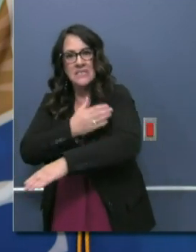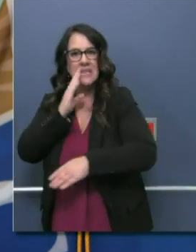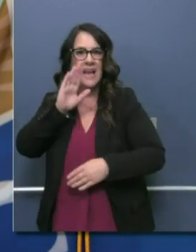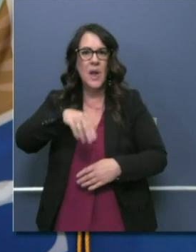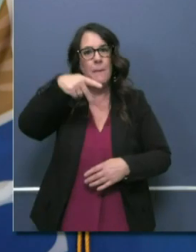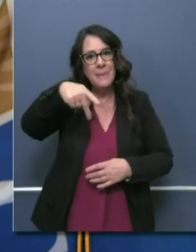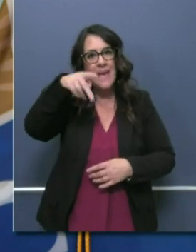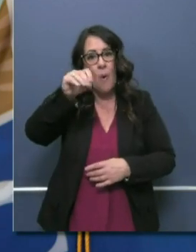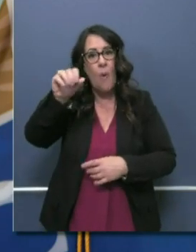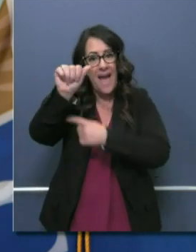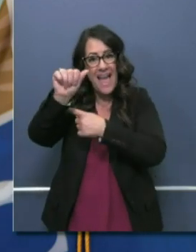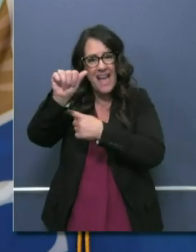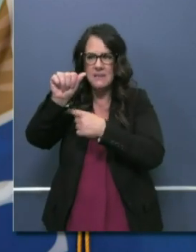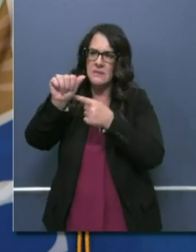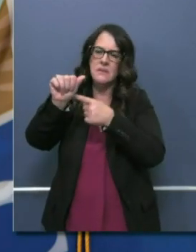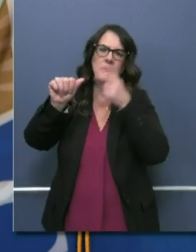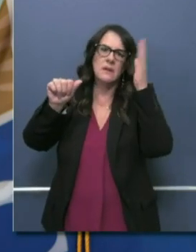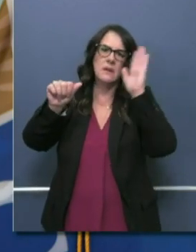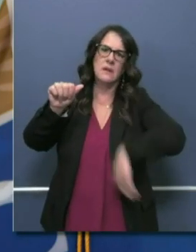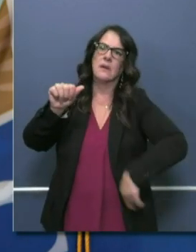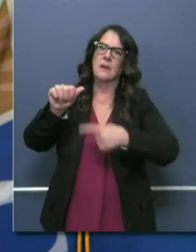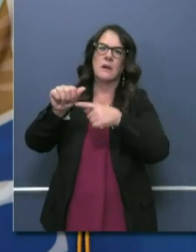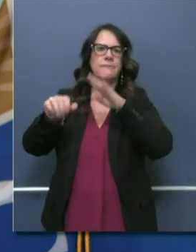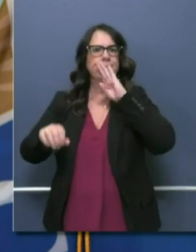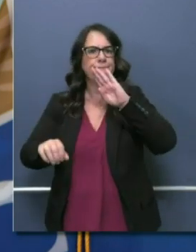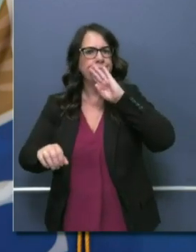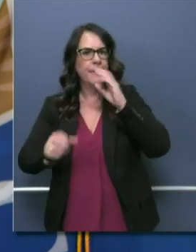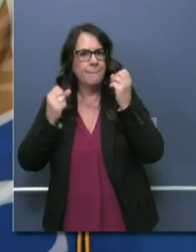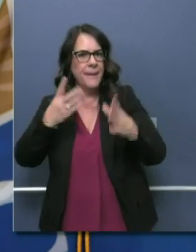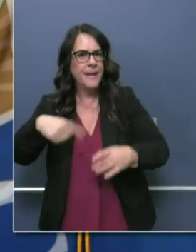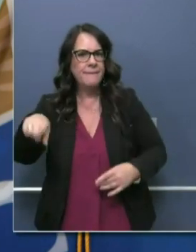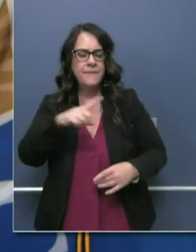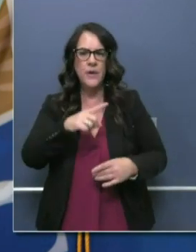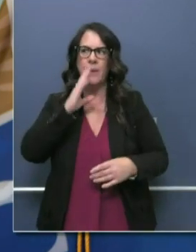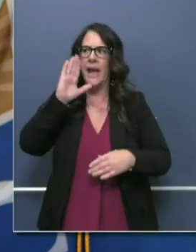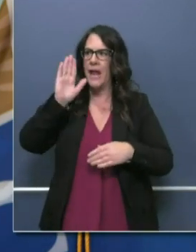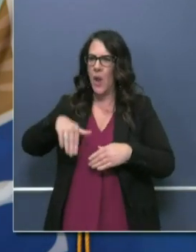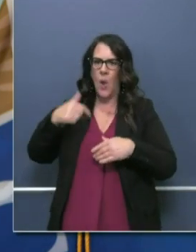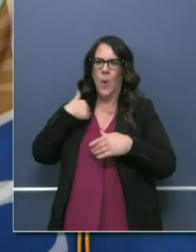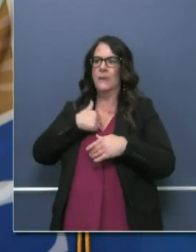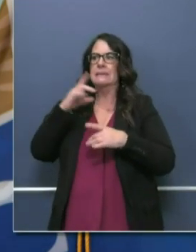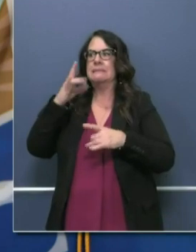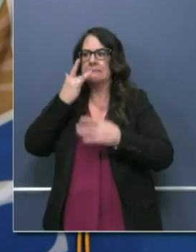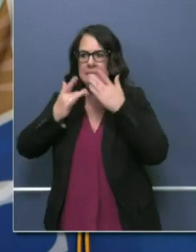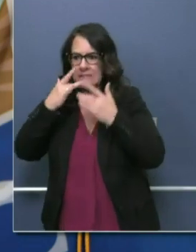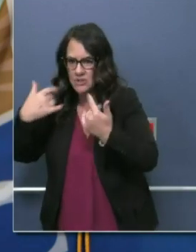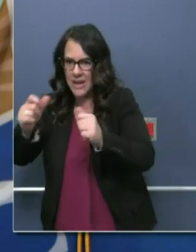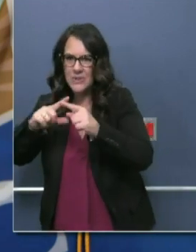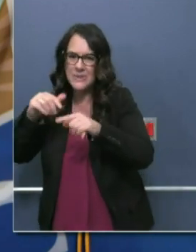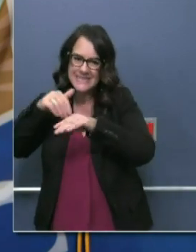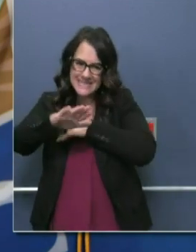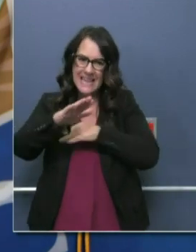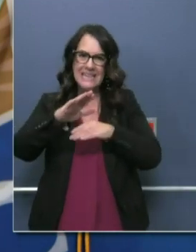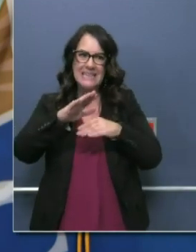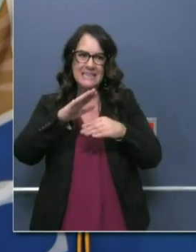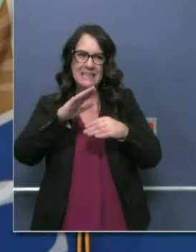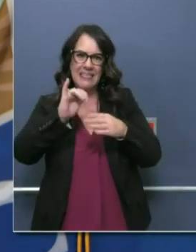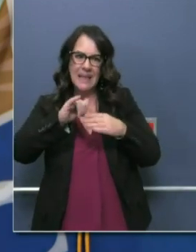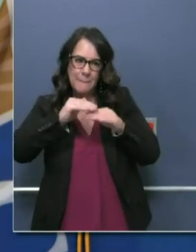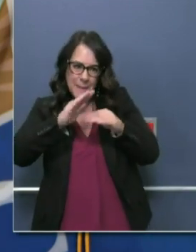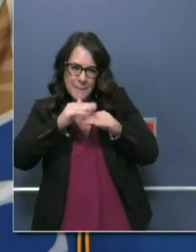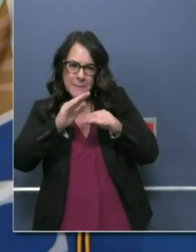has been stubborn and frustrating for many individuals. We were able to get those minimum checks plus the federal checks, some